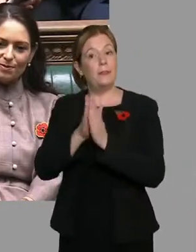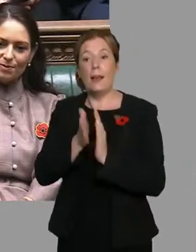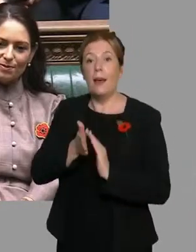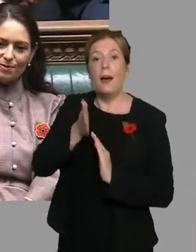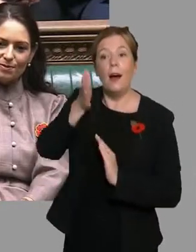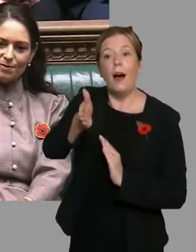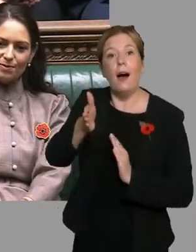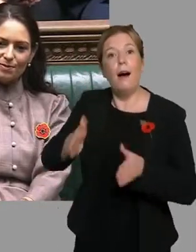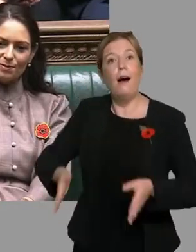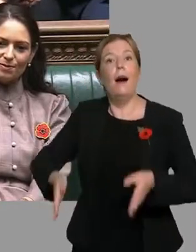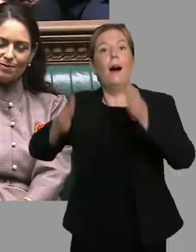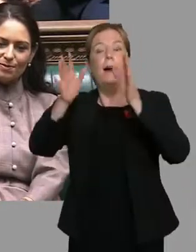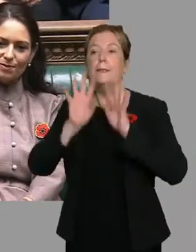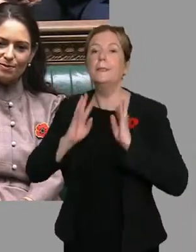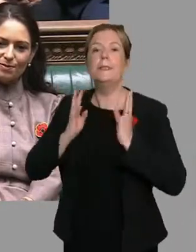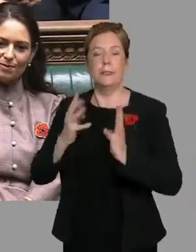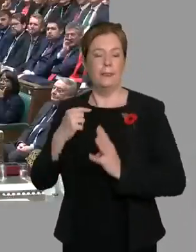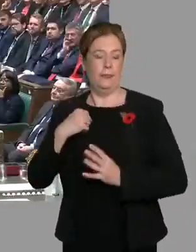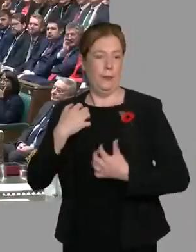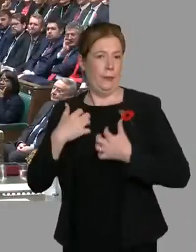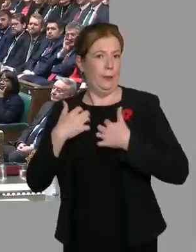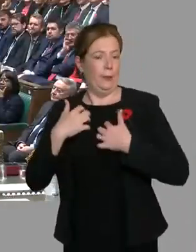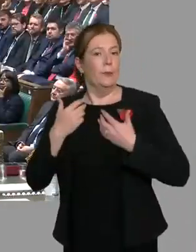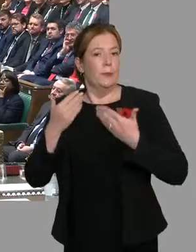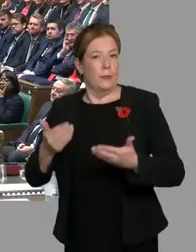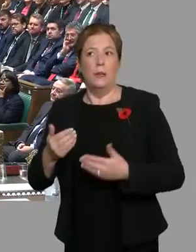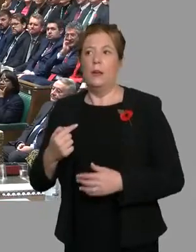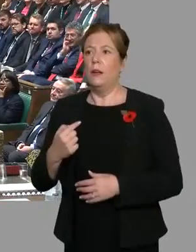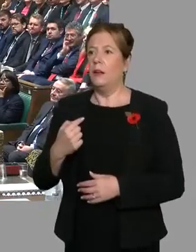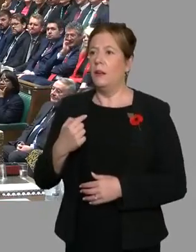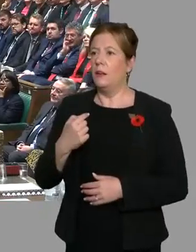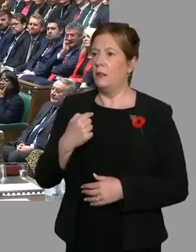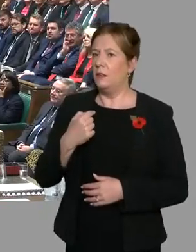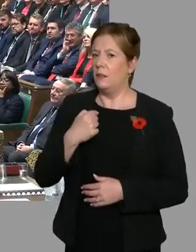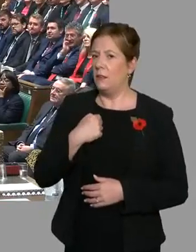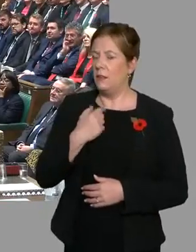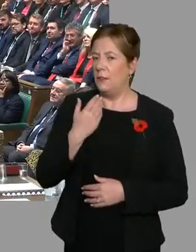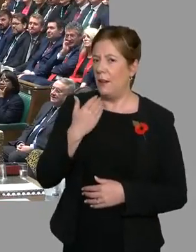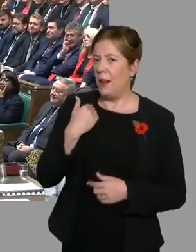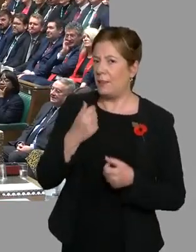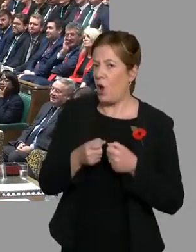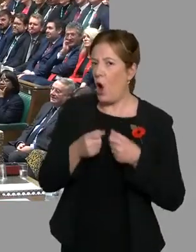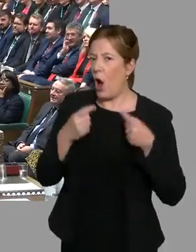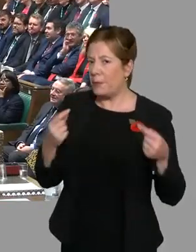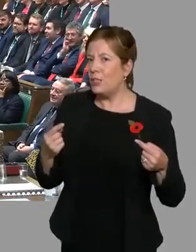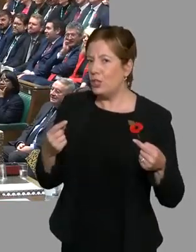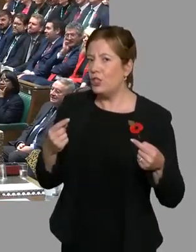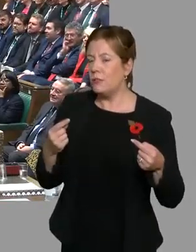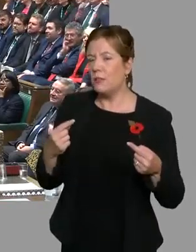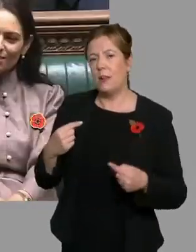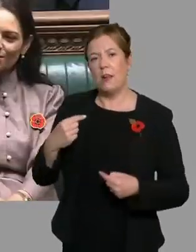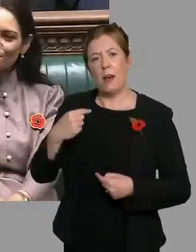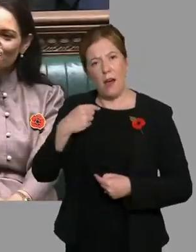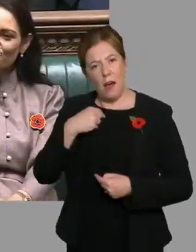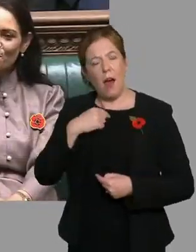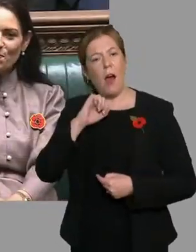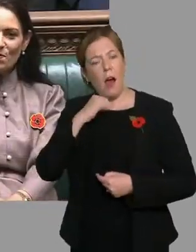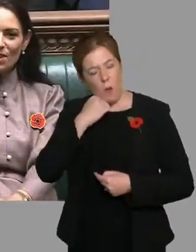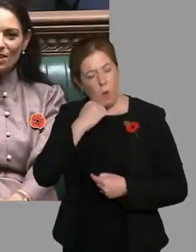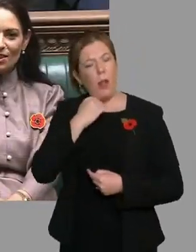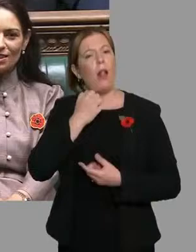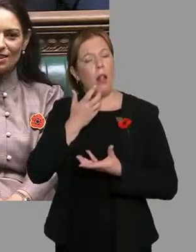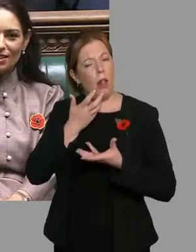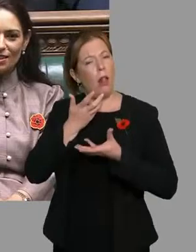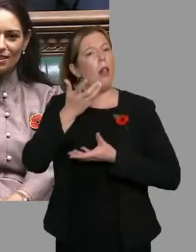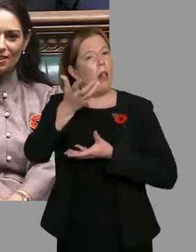a different approach to the last opposition by being a constructive opposition. And so I would like to start by congratulating President-elect